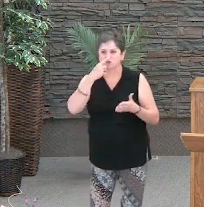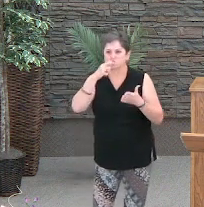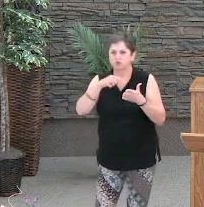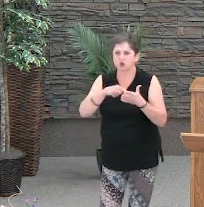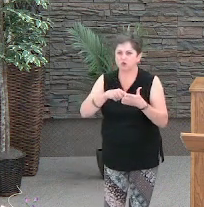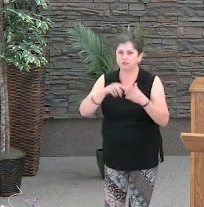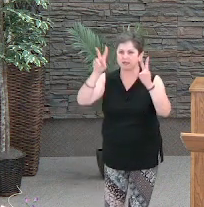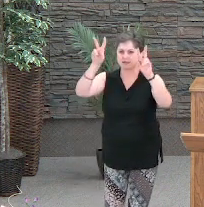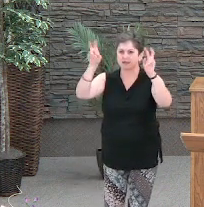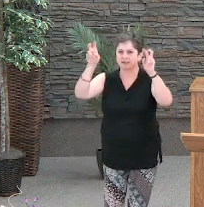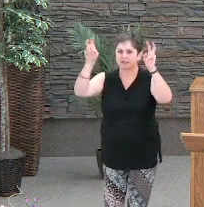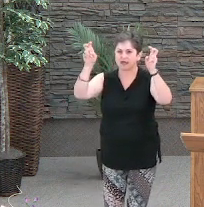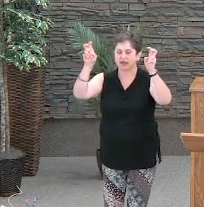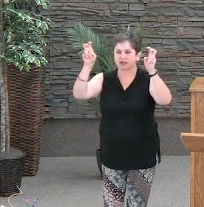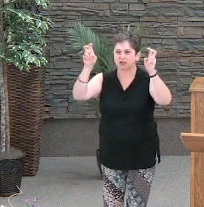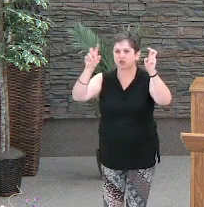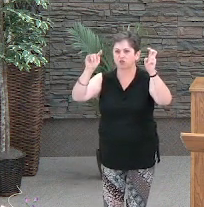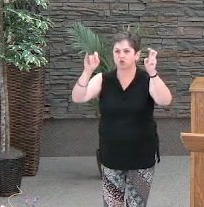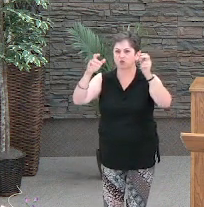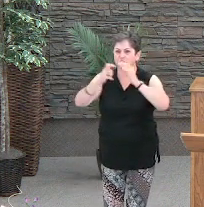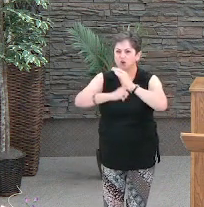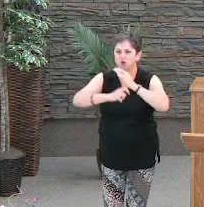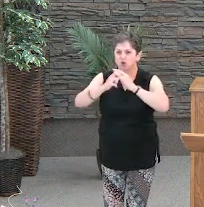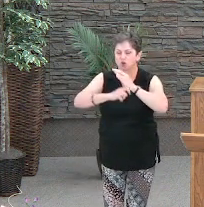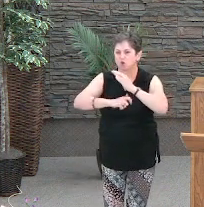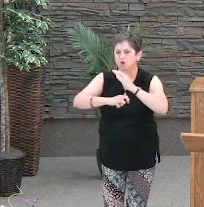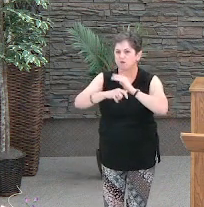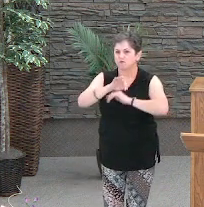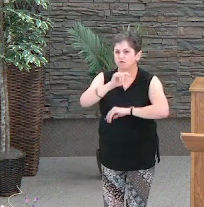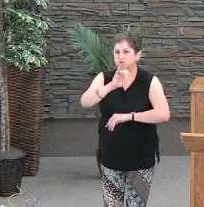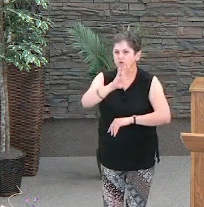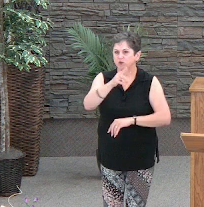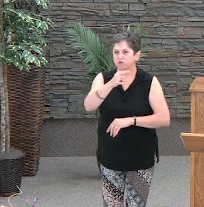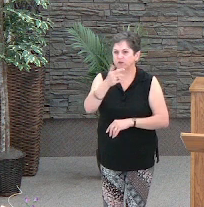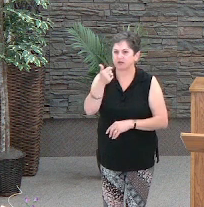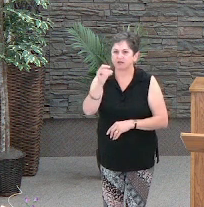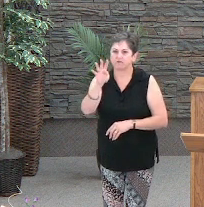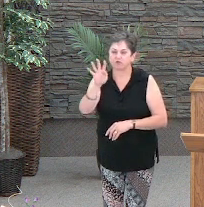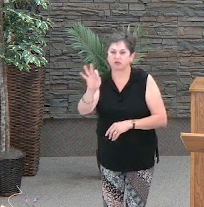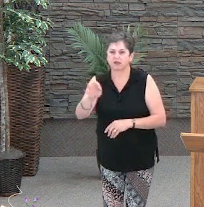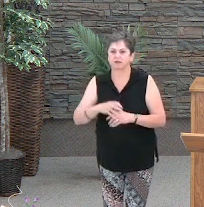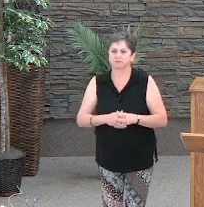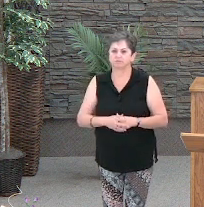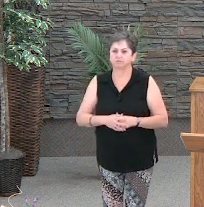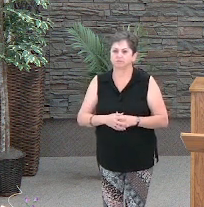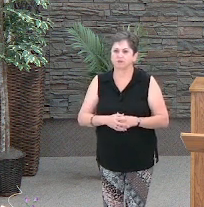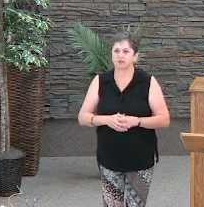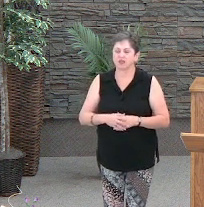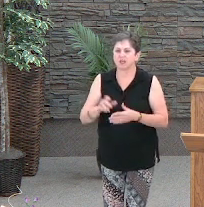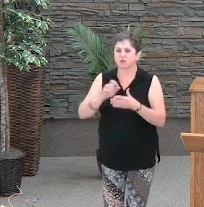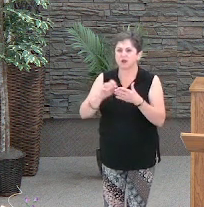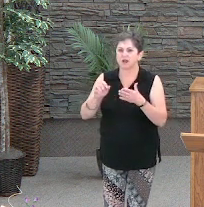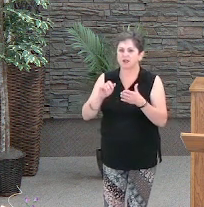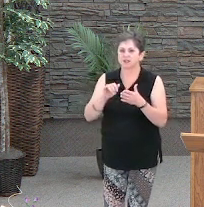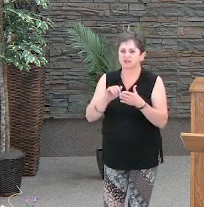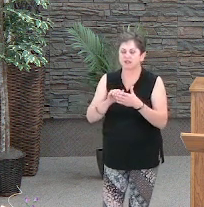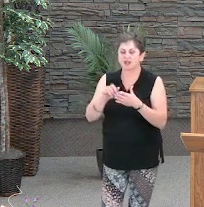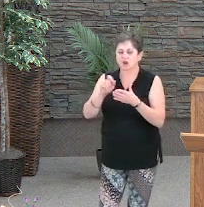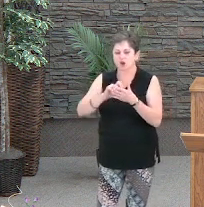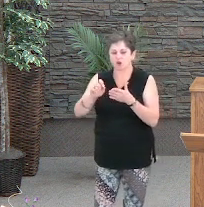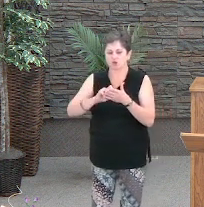notice the title of Toll's article from February 21st, 1949. He writes this